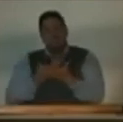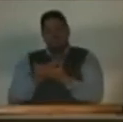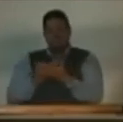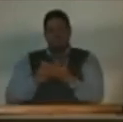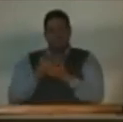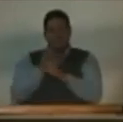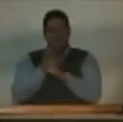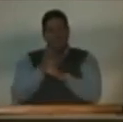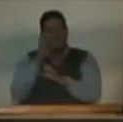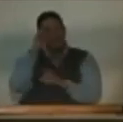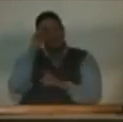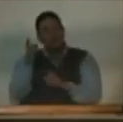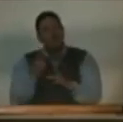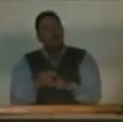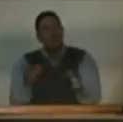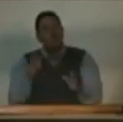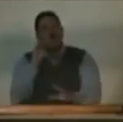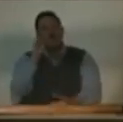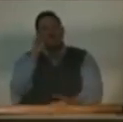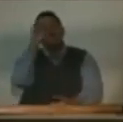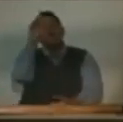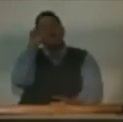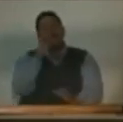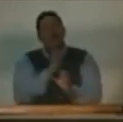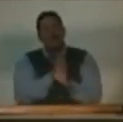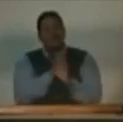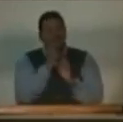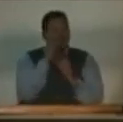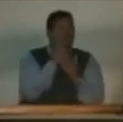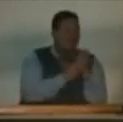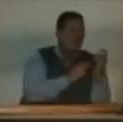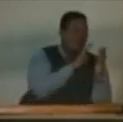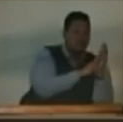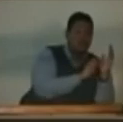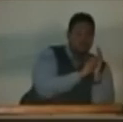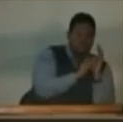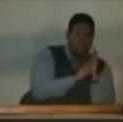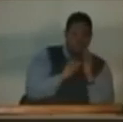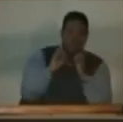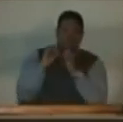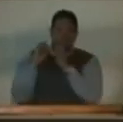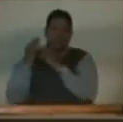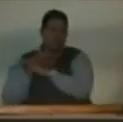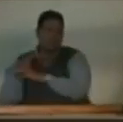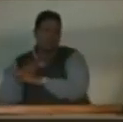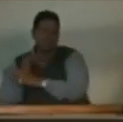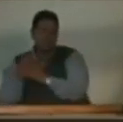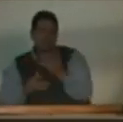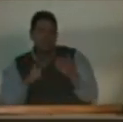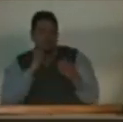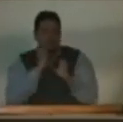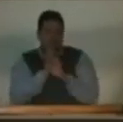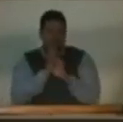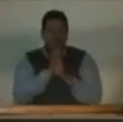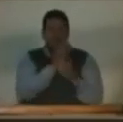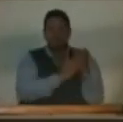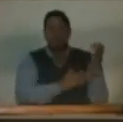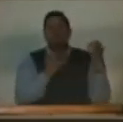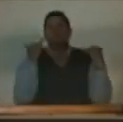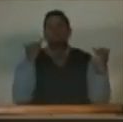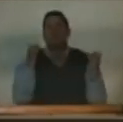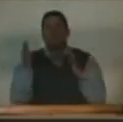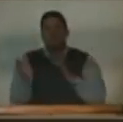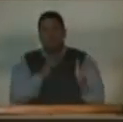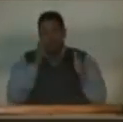commonly known as a mock exam, for both literacy and numeracy. The examination papers are currently being